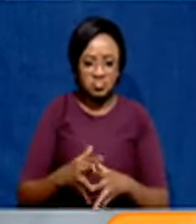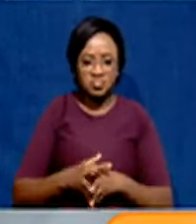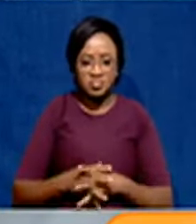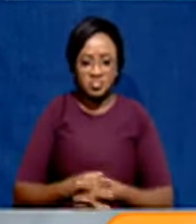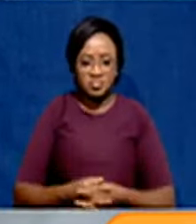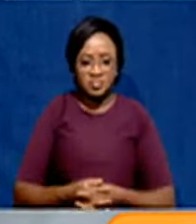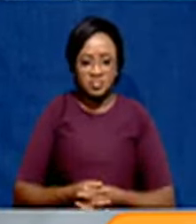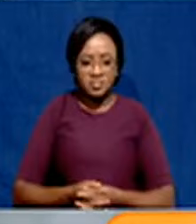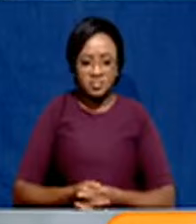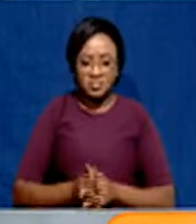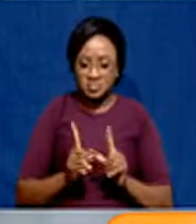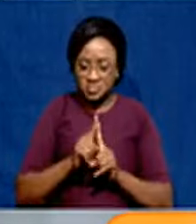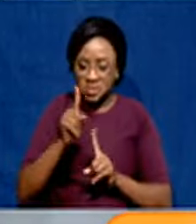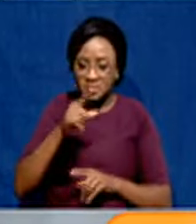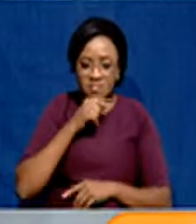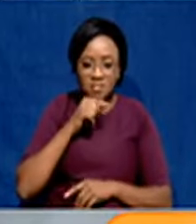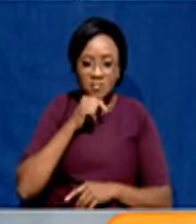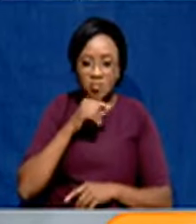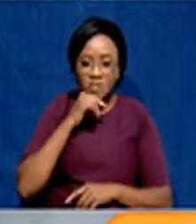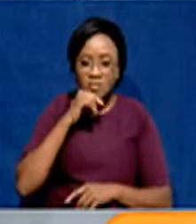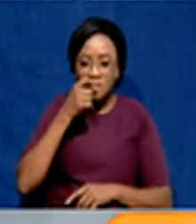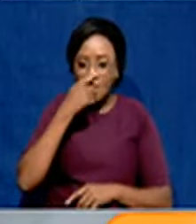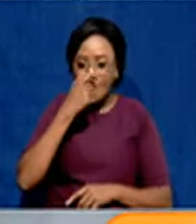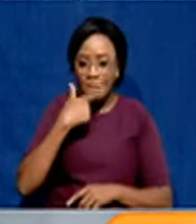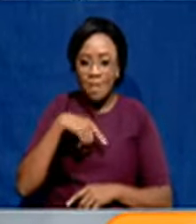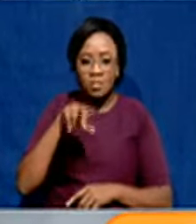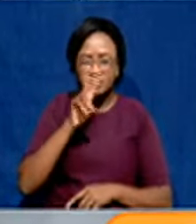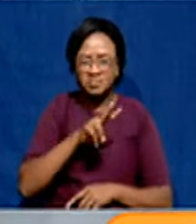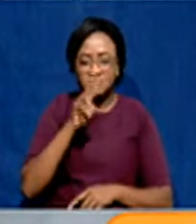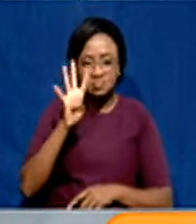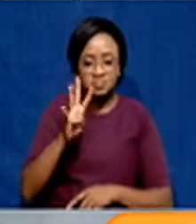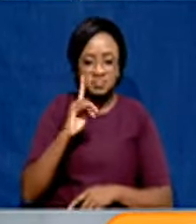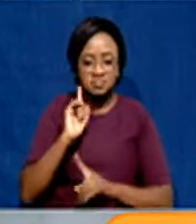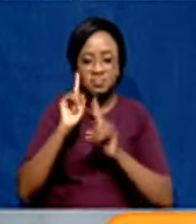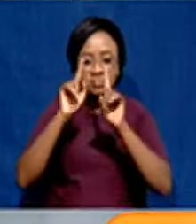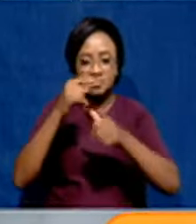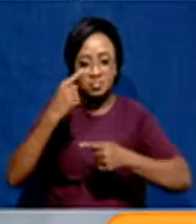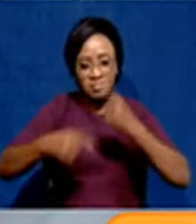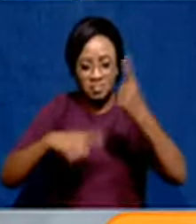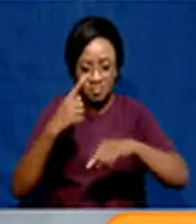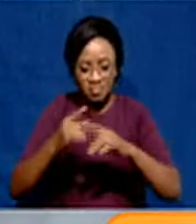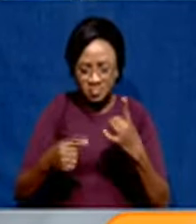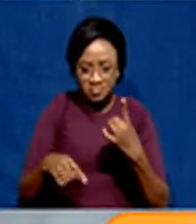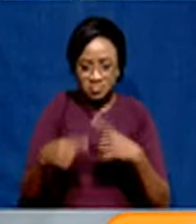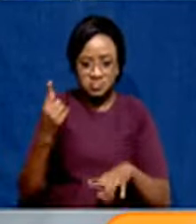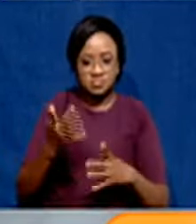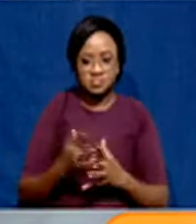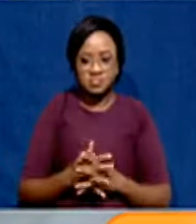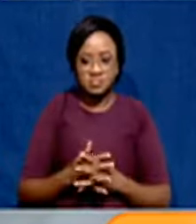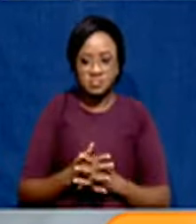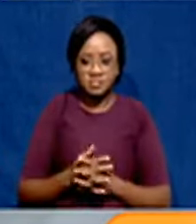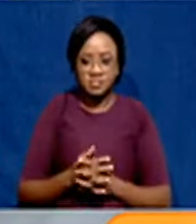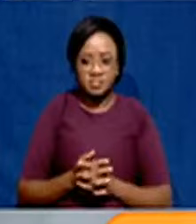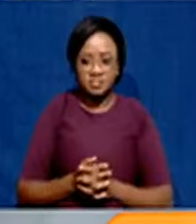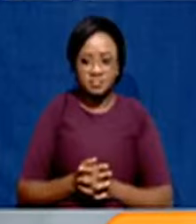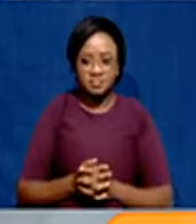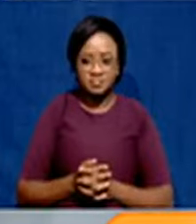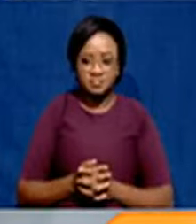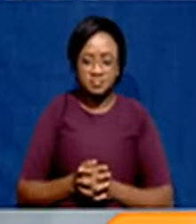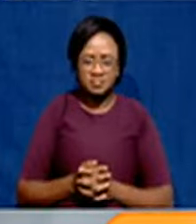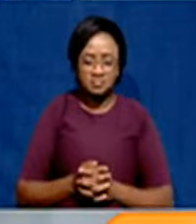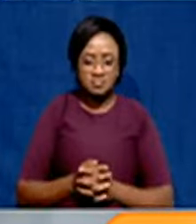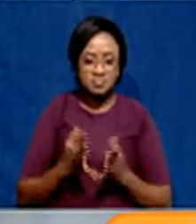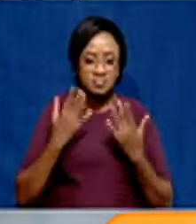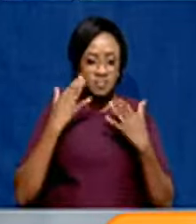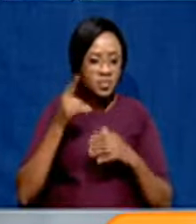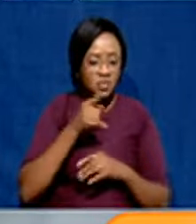felt like for this 24-year-old young man who went out there and did some amazing things. I don't know what your tributes are of